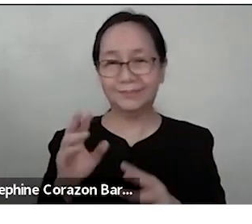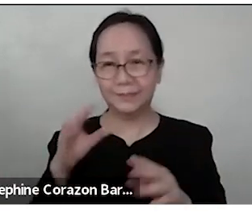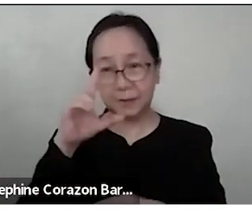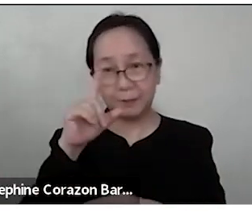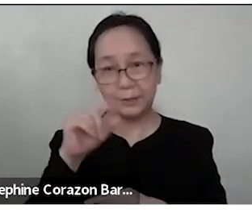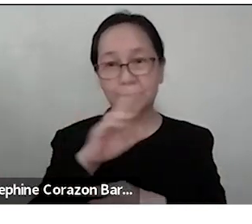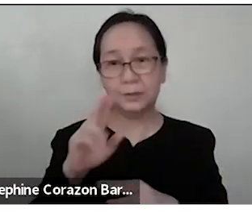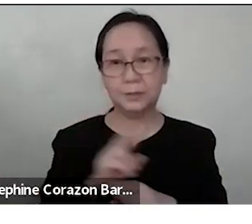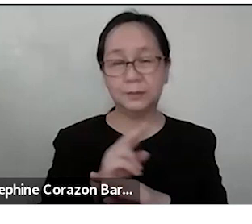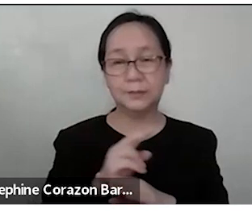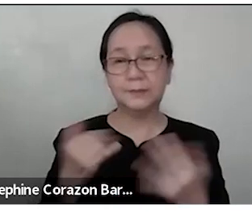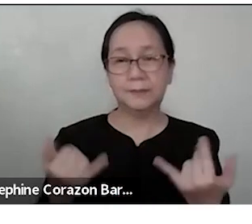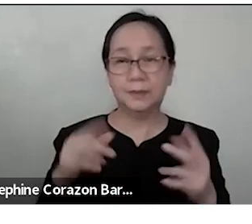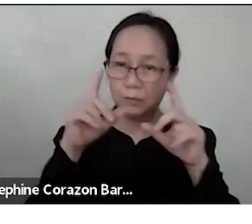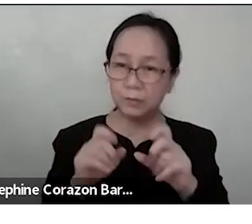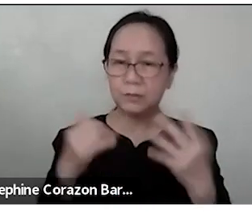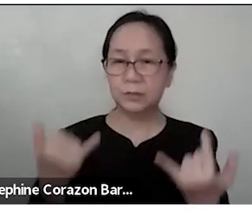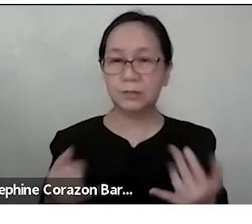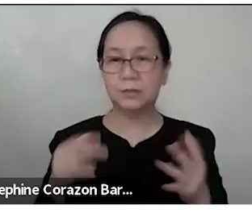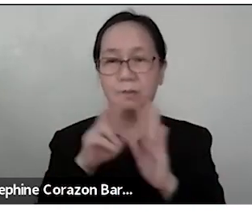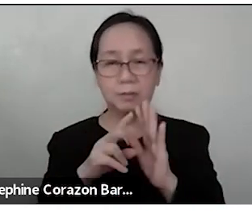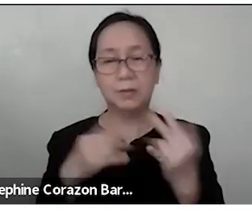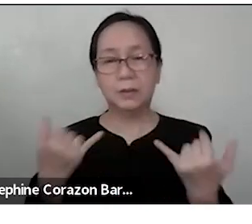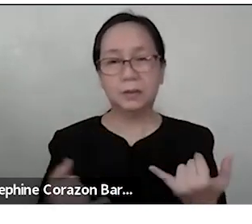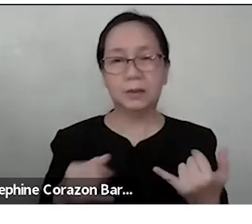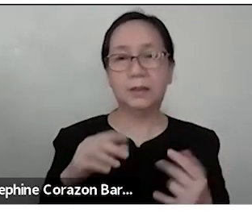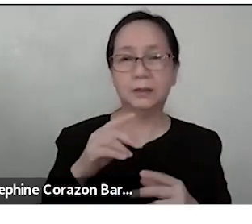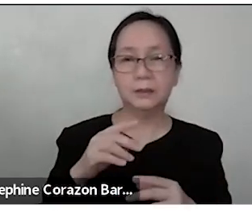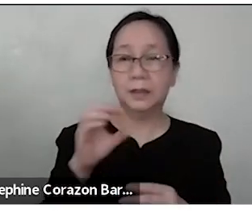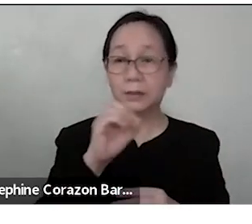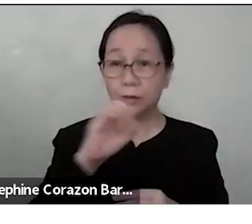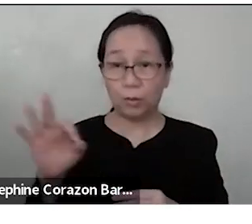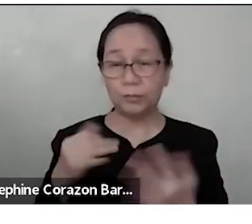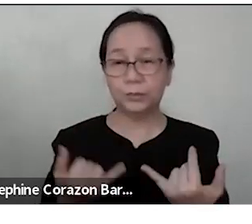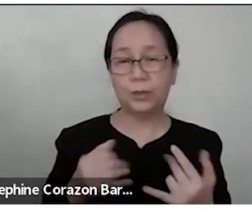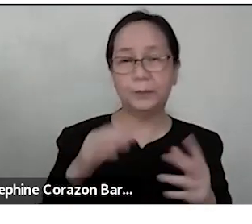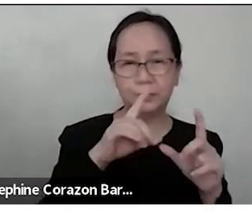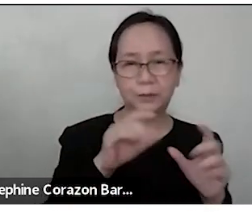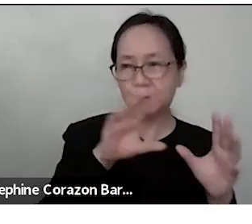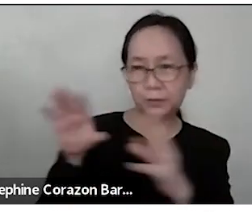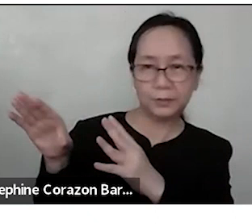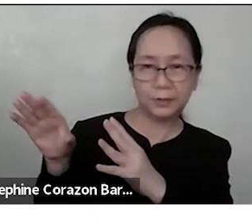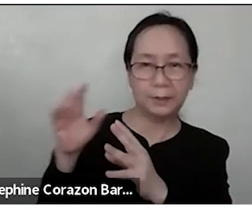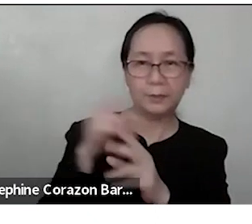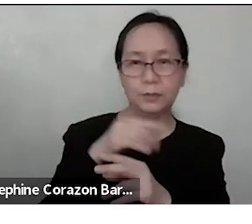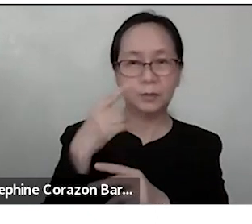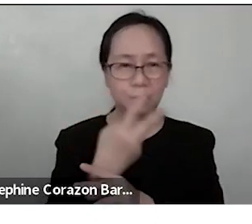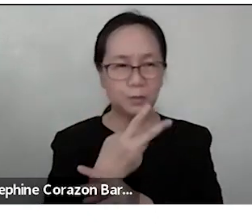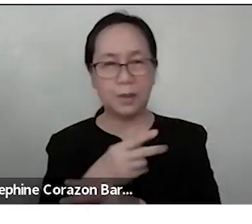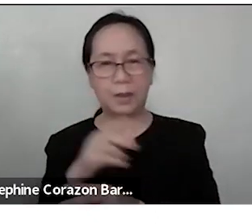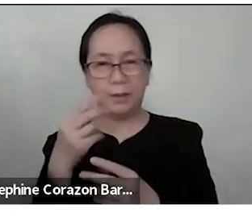group photos or group screenshots, we mentioned that you can turn off your video or point the camera somewhere else, or just show a finger